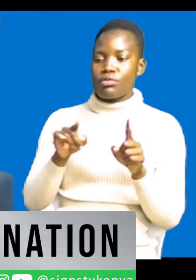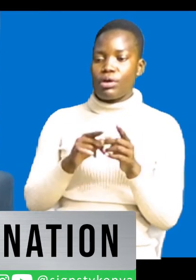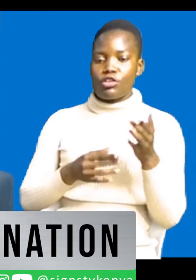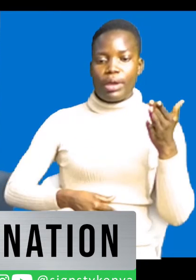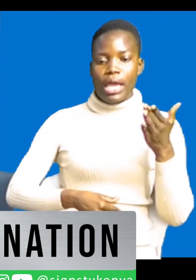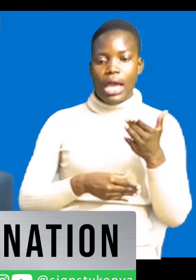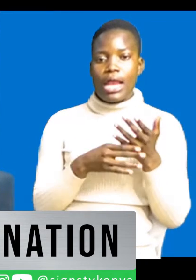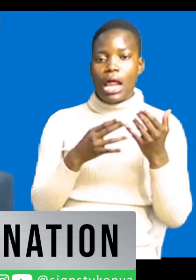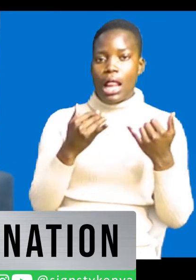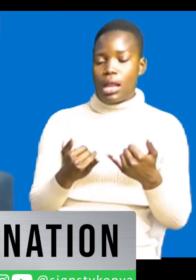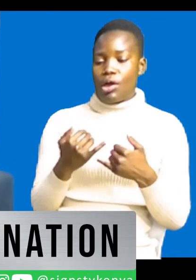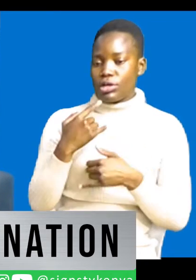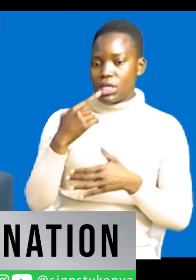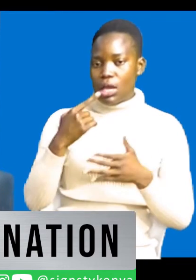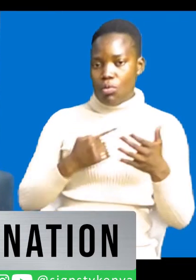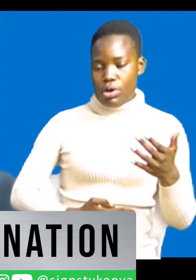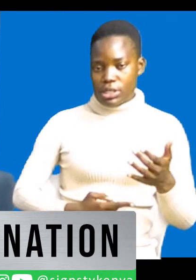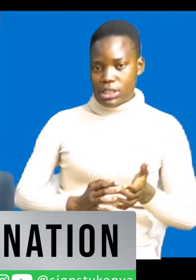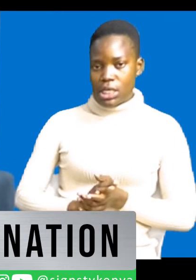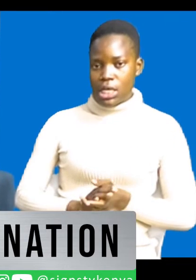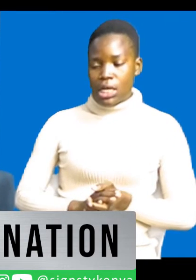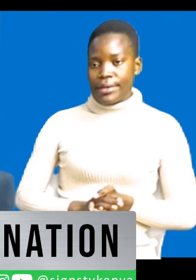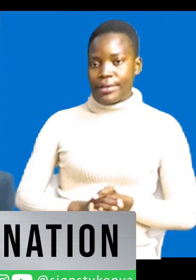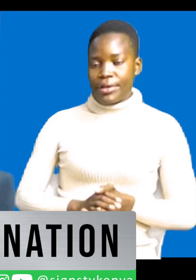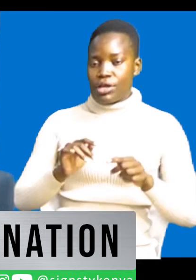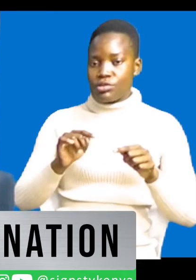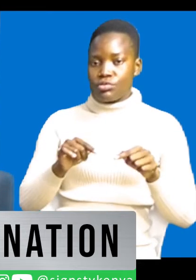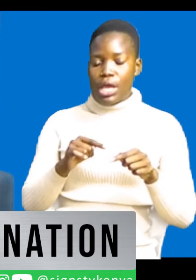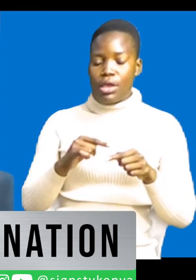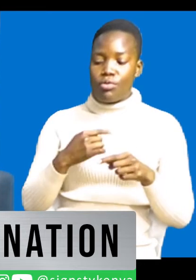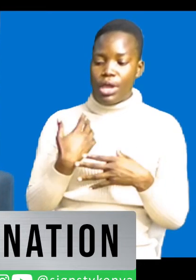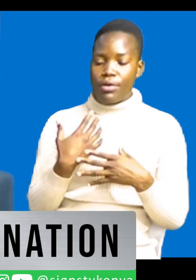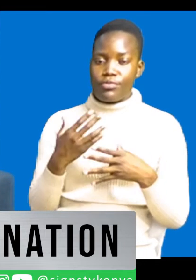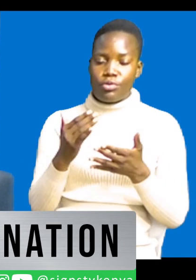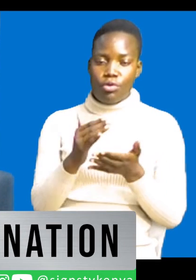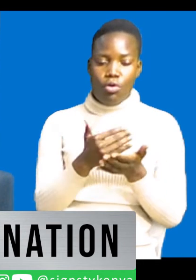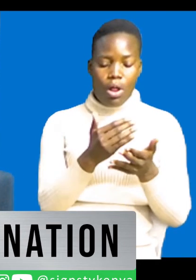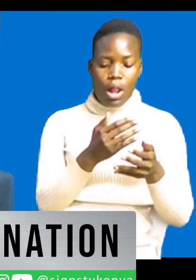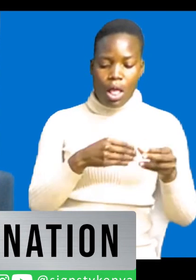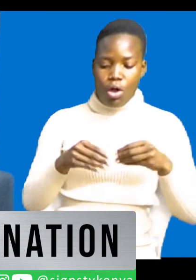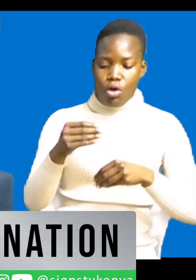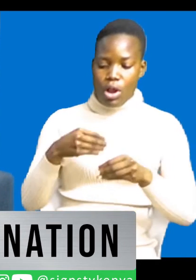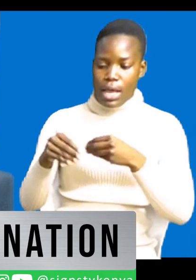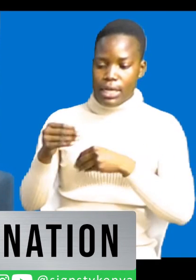Now, to assume leo hii we have made ama collected